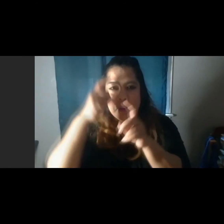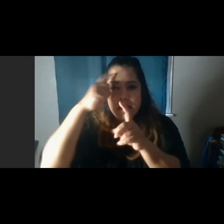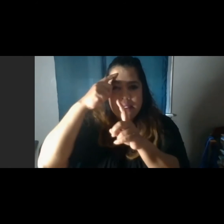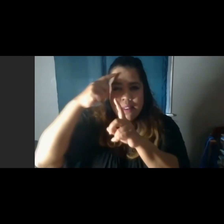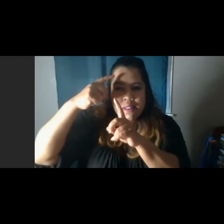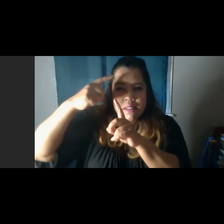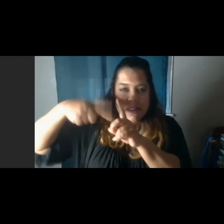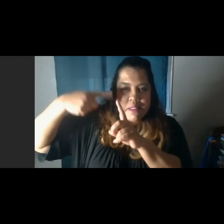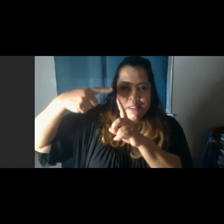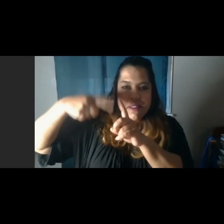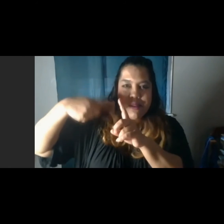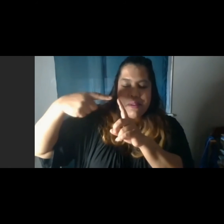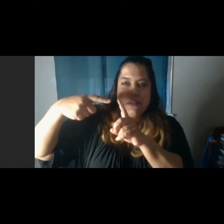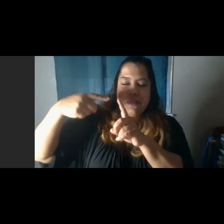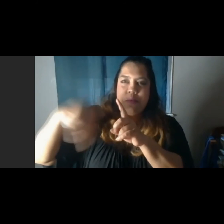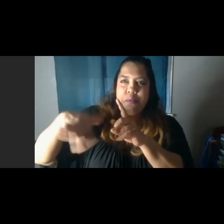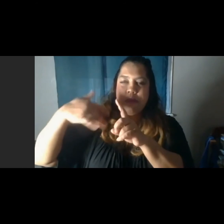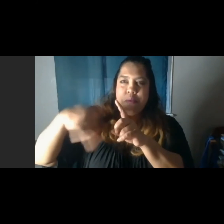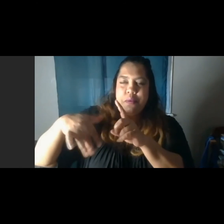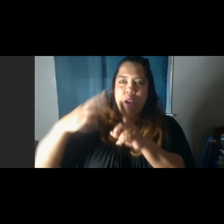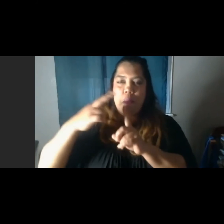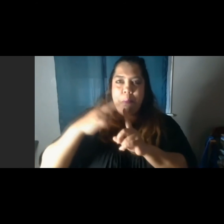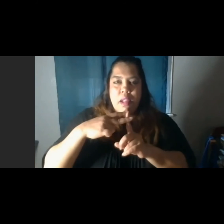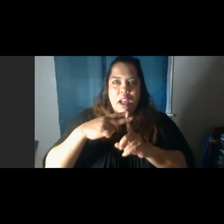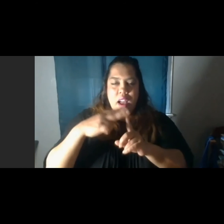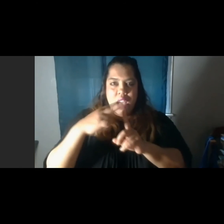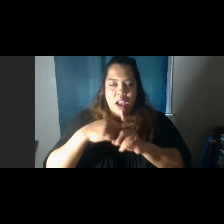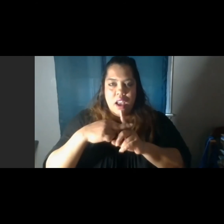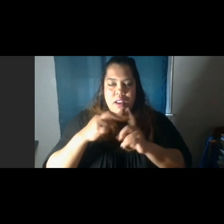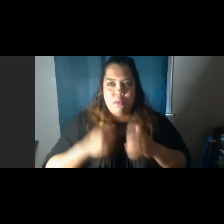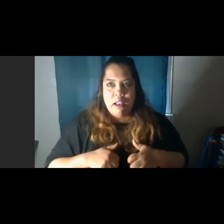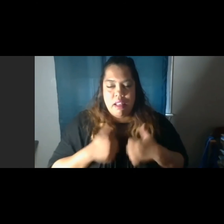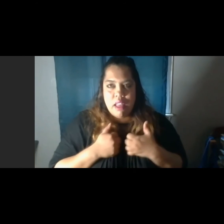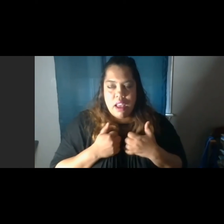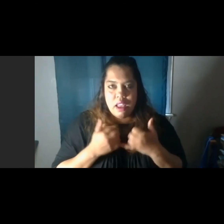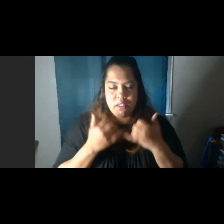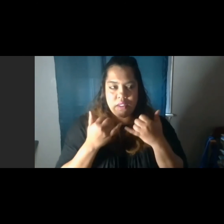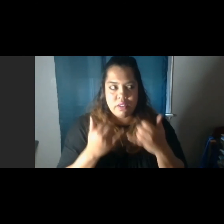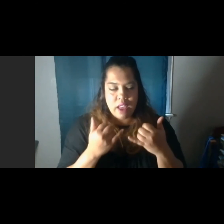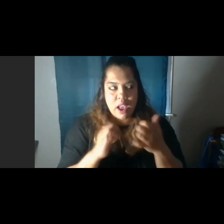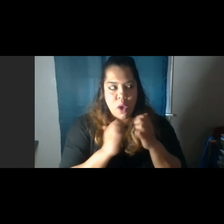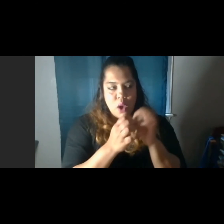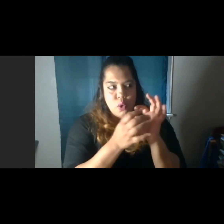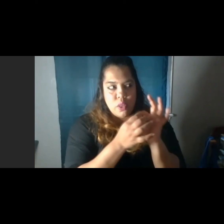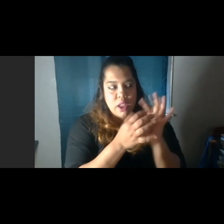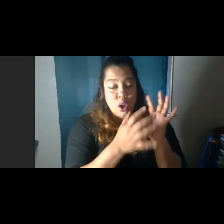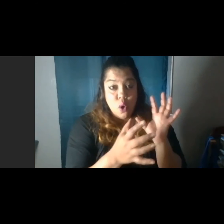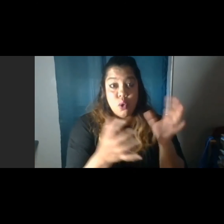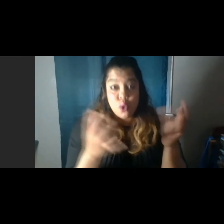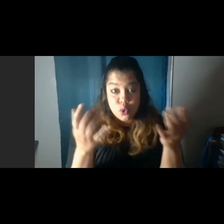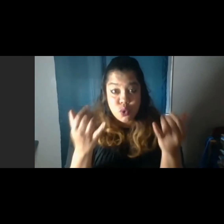where I am right now, so that I can let go of some things. So today's offering is actually a